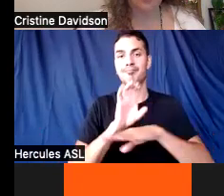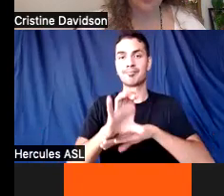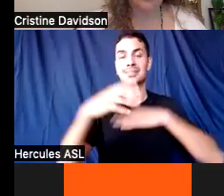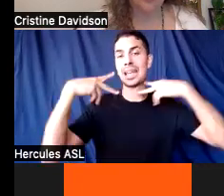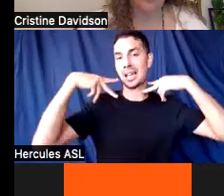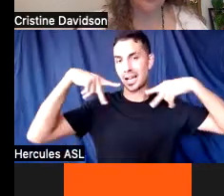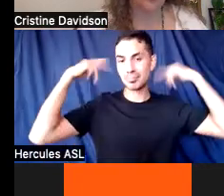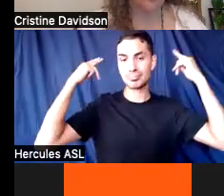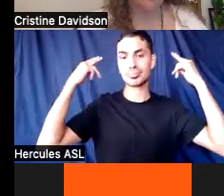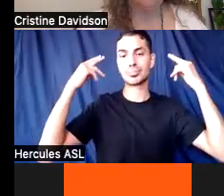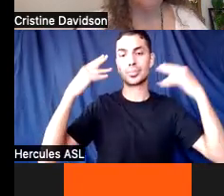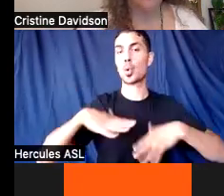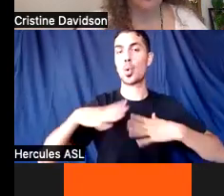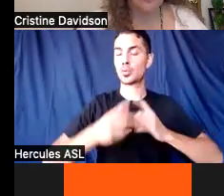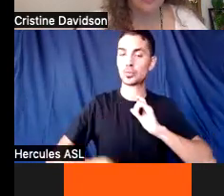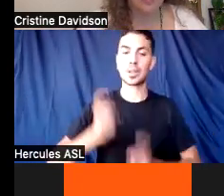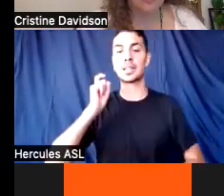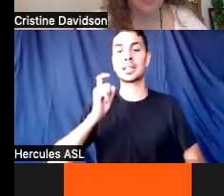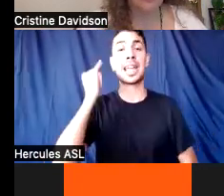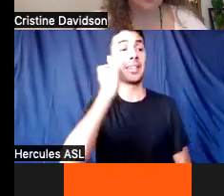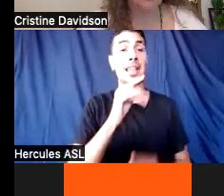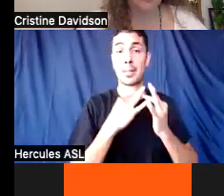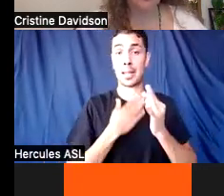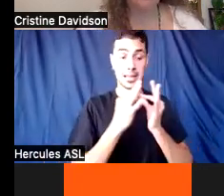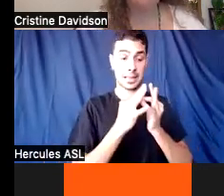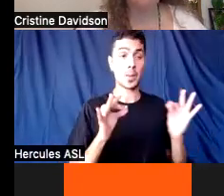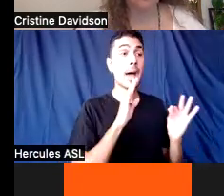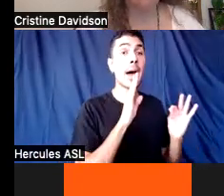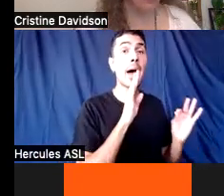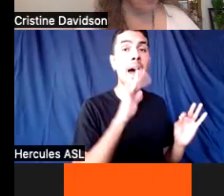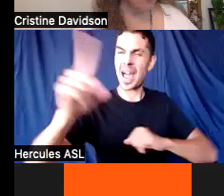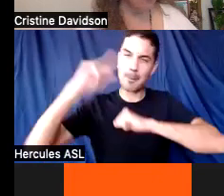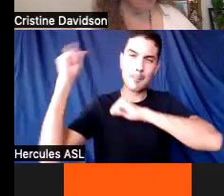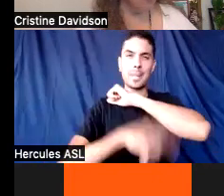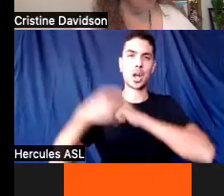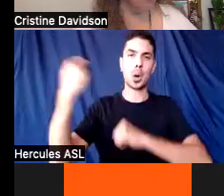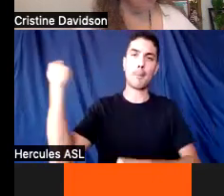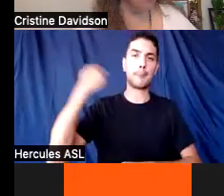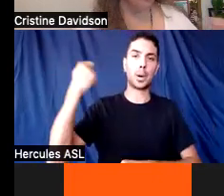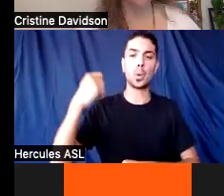if you spoke your language, that's many generations of